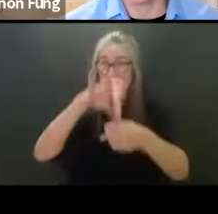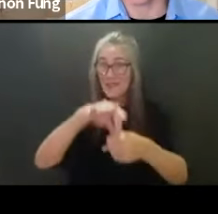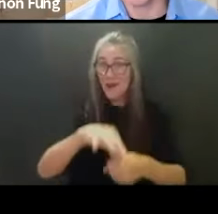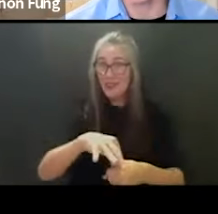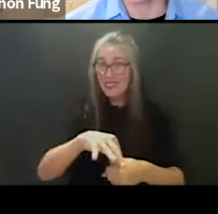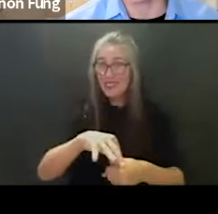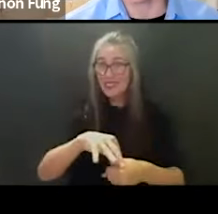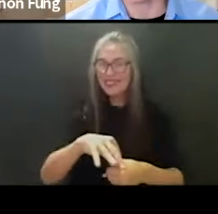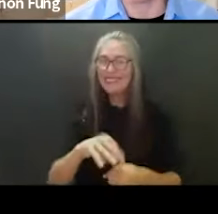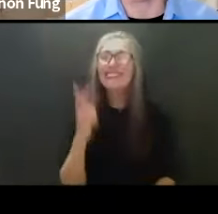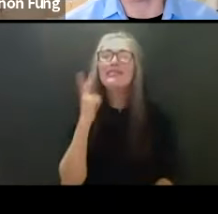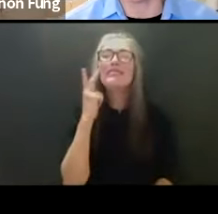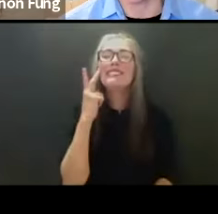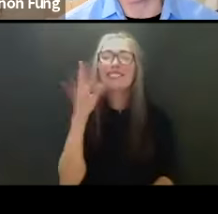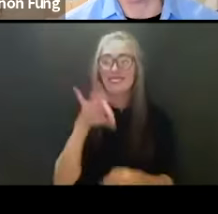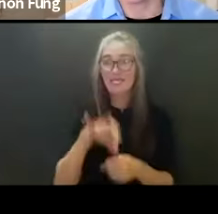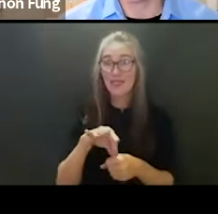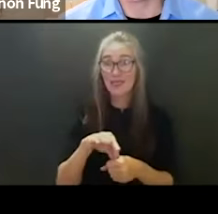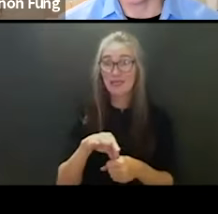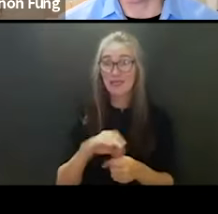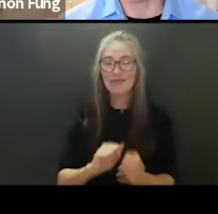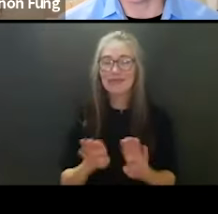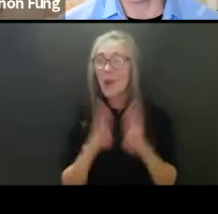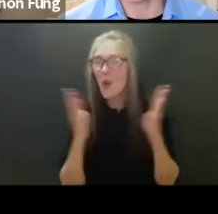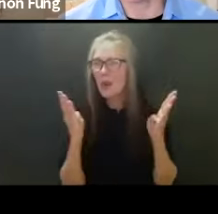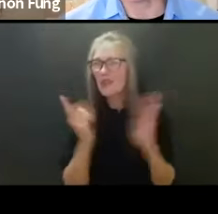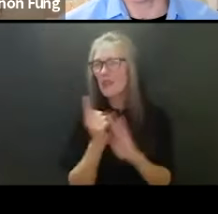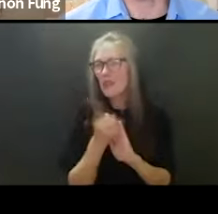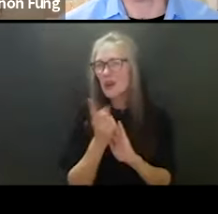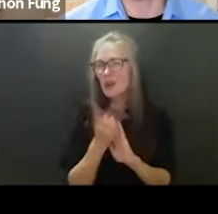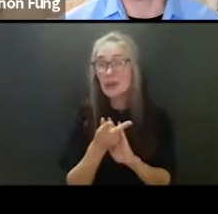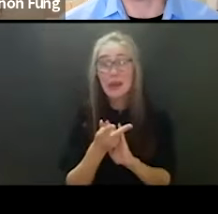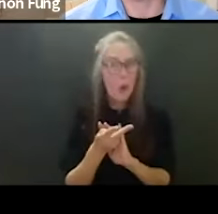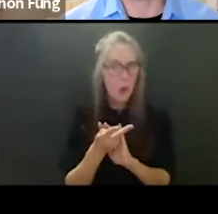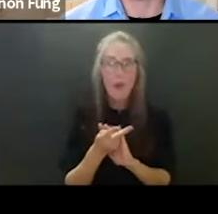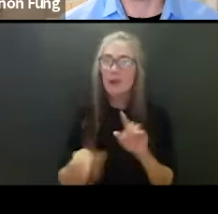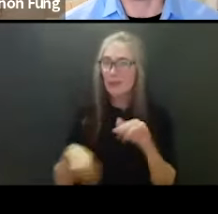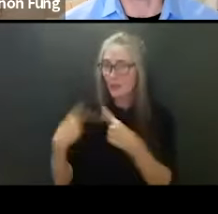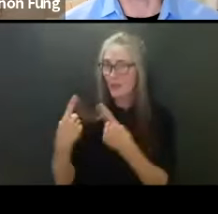probably for a minute or two should be plenty of time for people to vote. The votes are coming in.